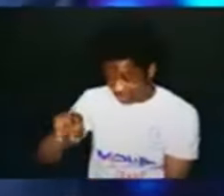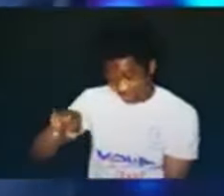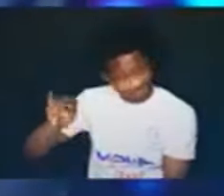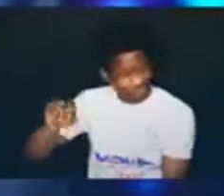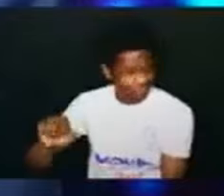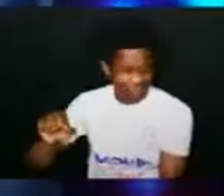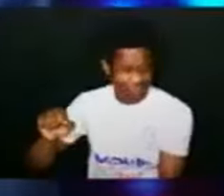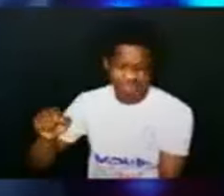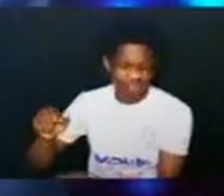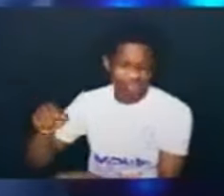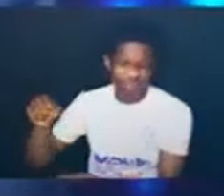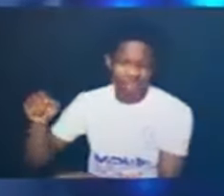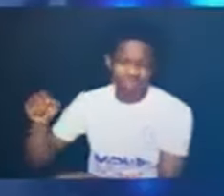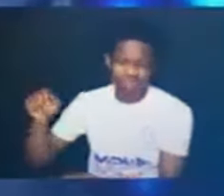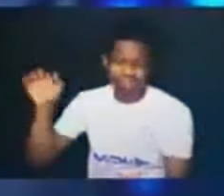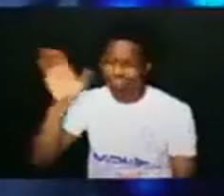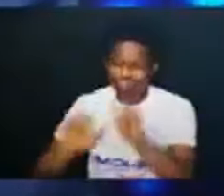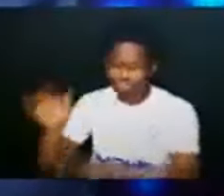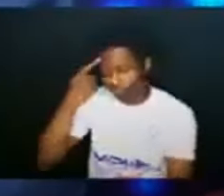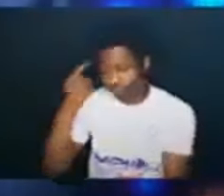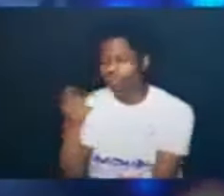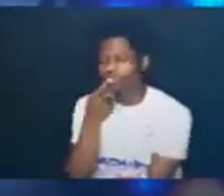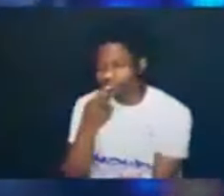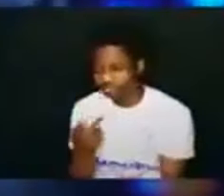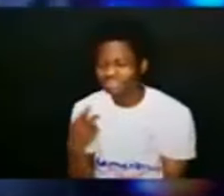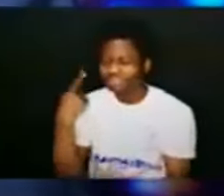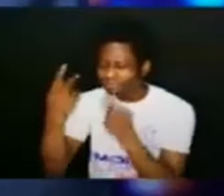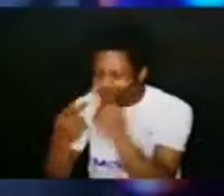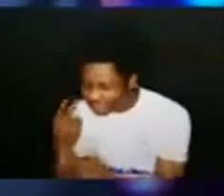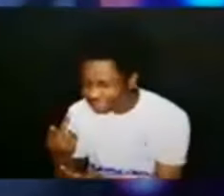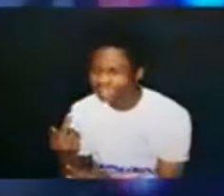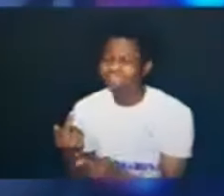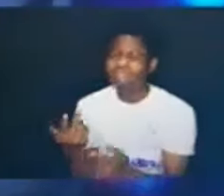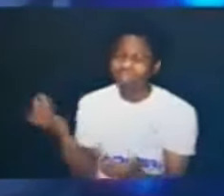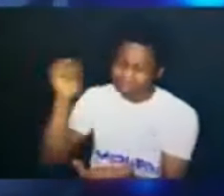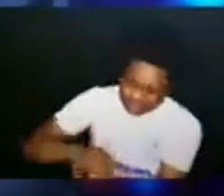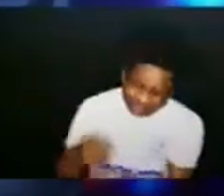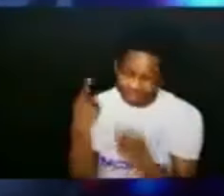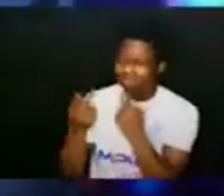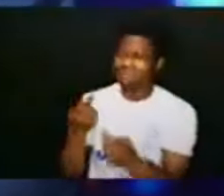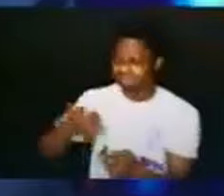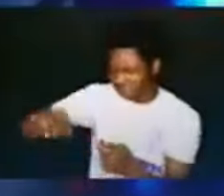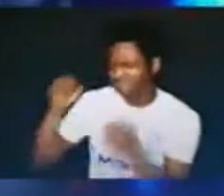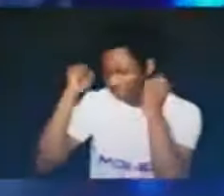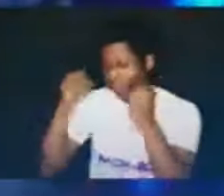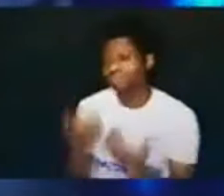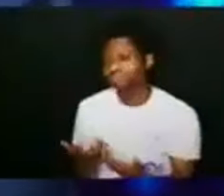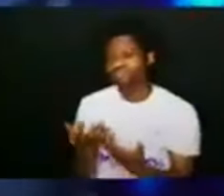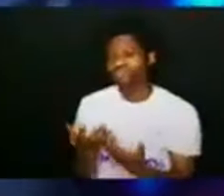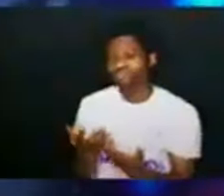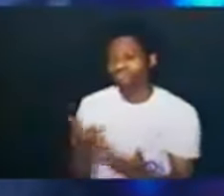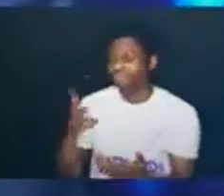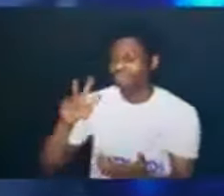Handful for him. He visited once and he started a church. He visited a second time. It was serious. So the third